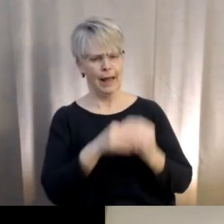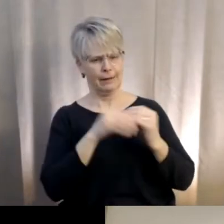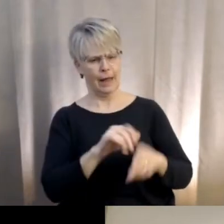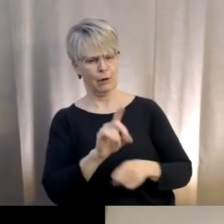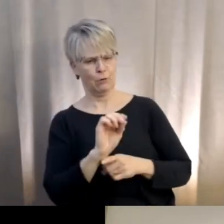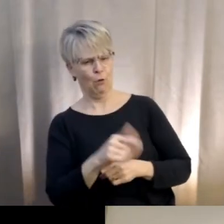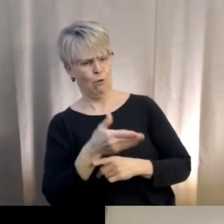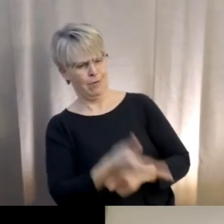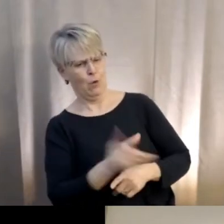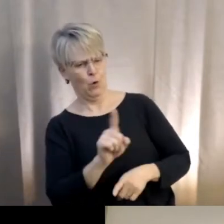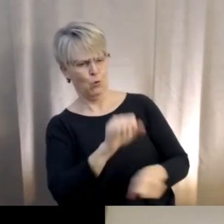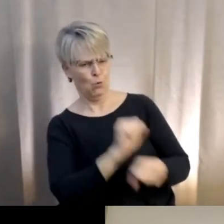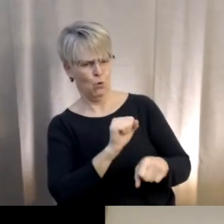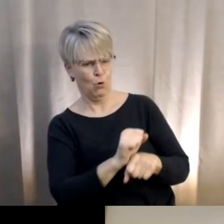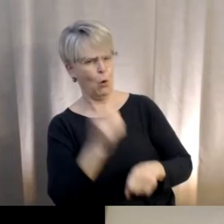dog?